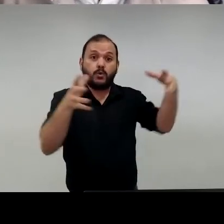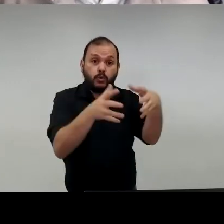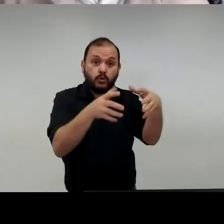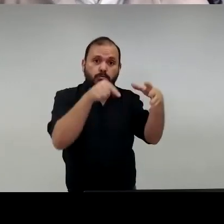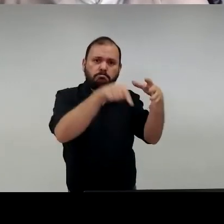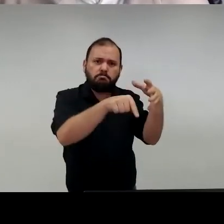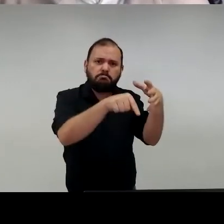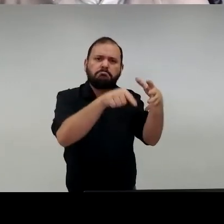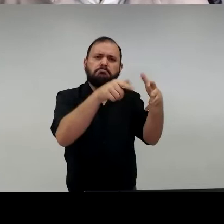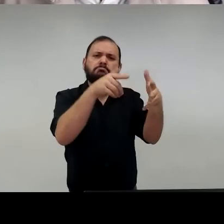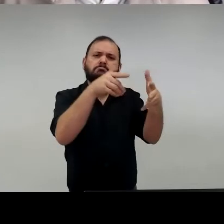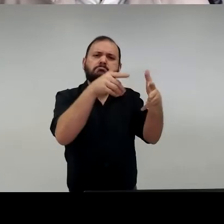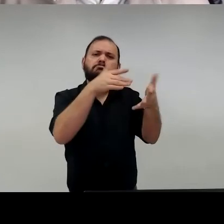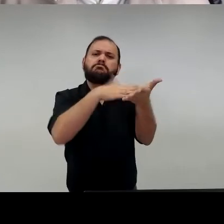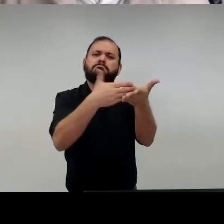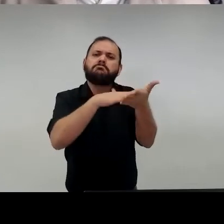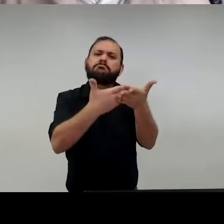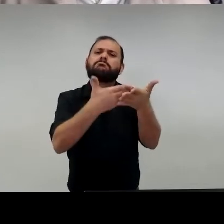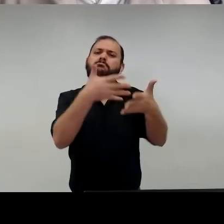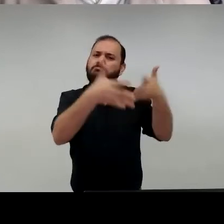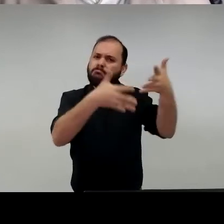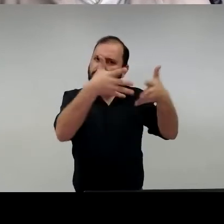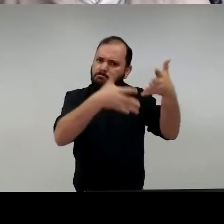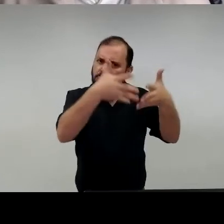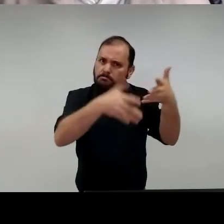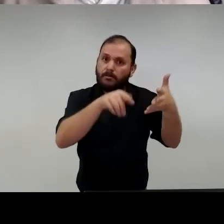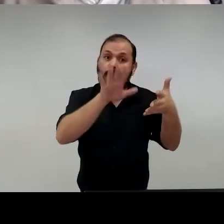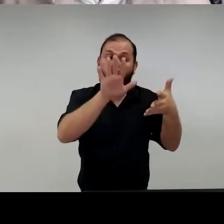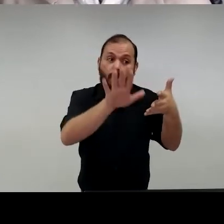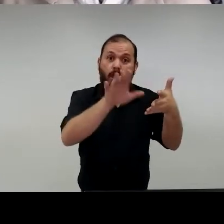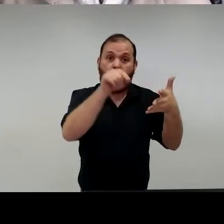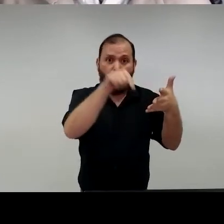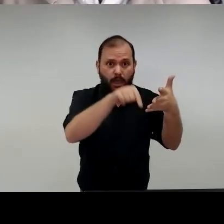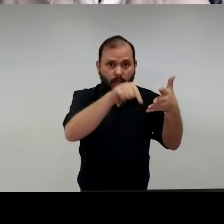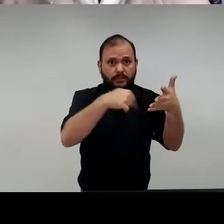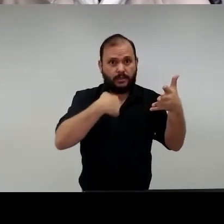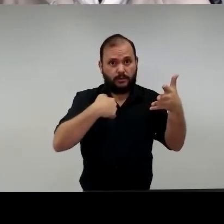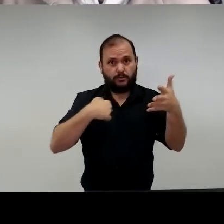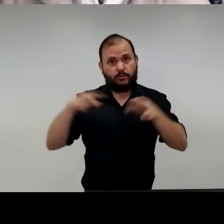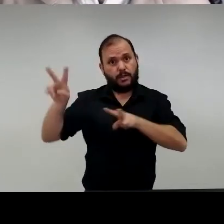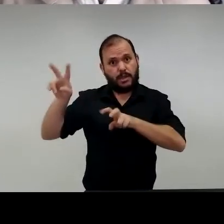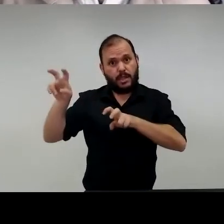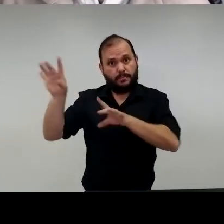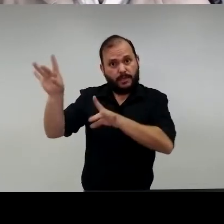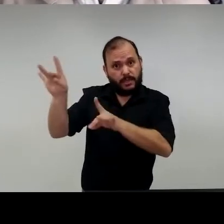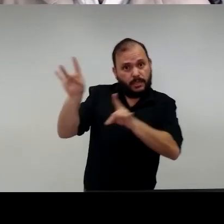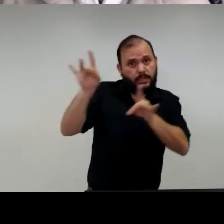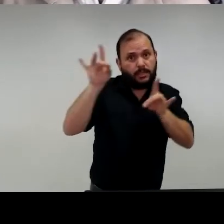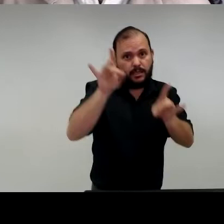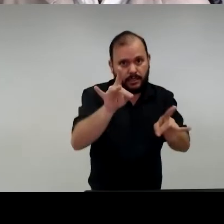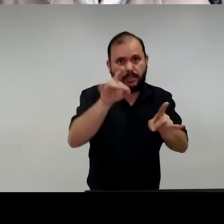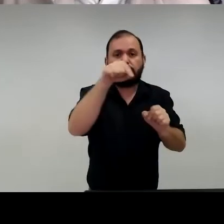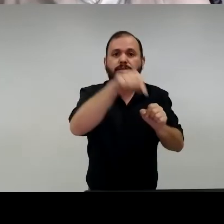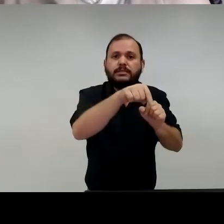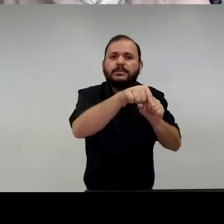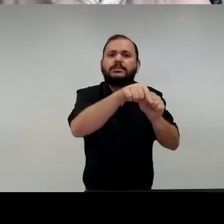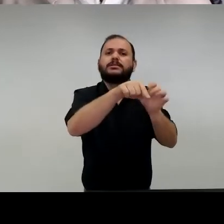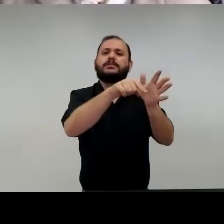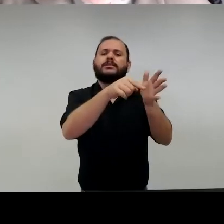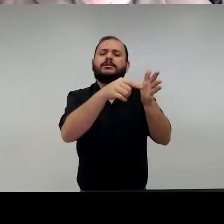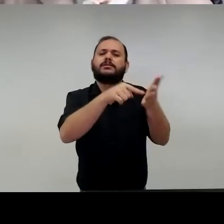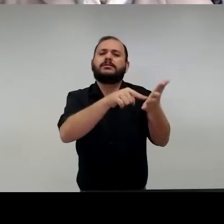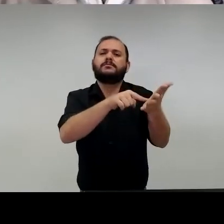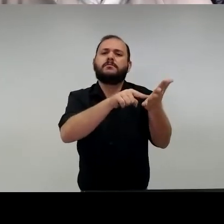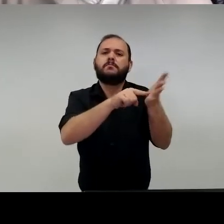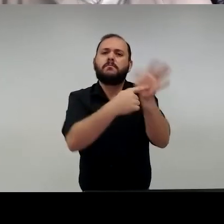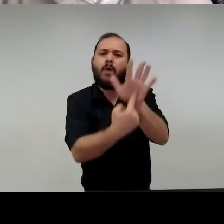and again, I am quoting, it is mostly in community settings. It is